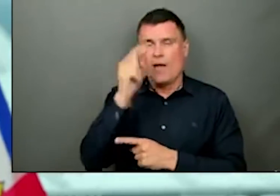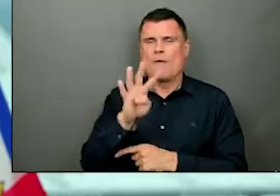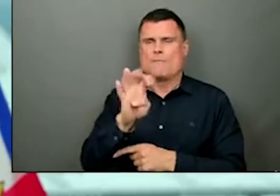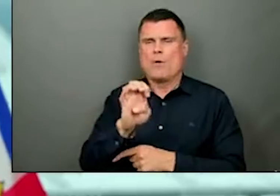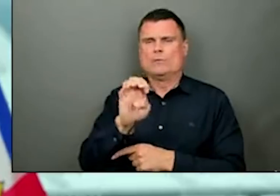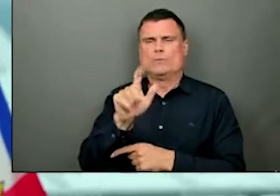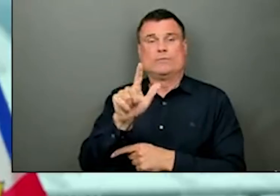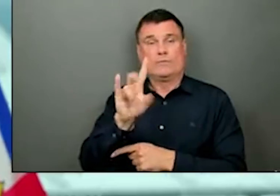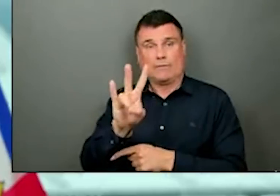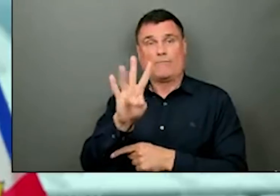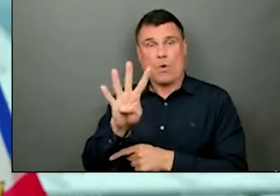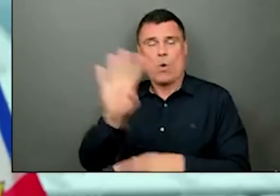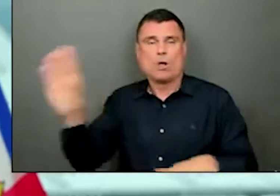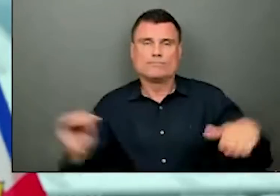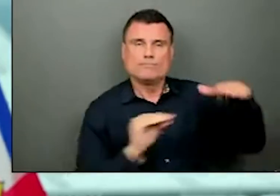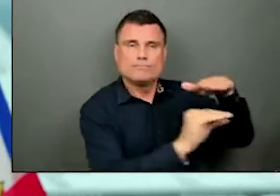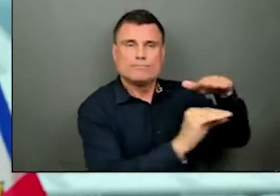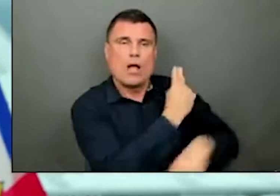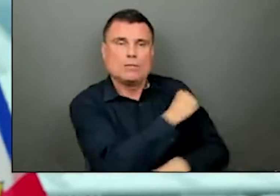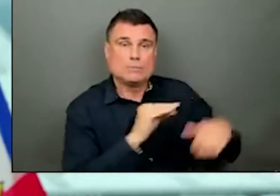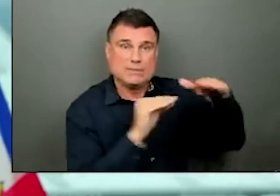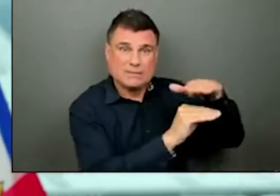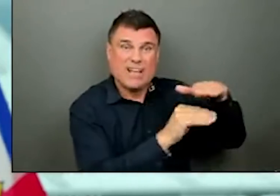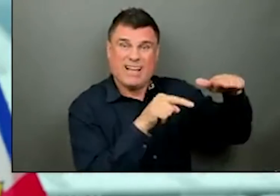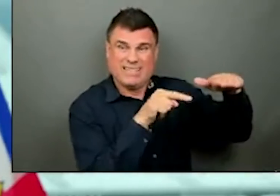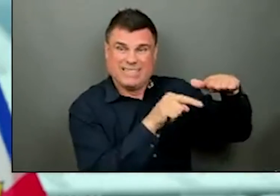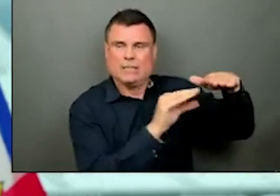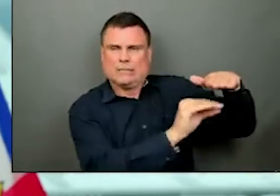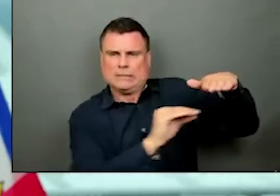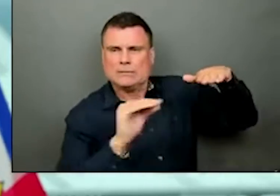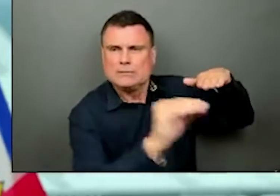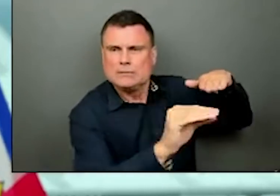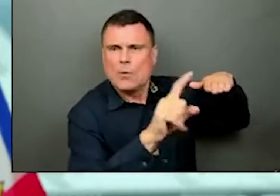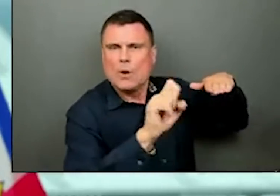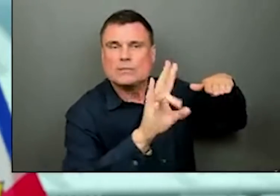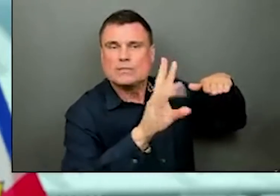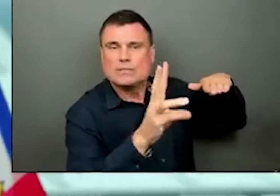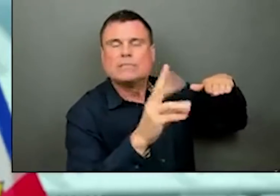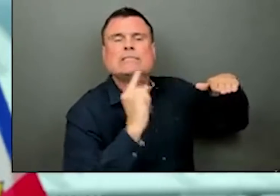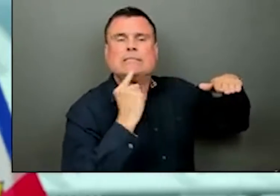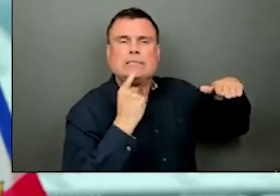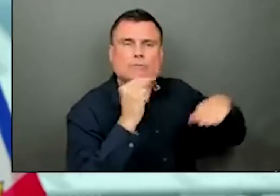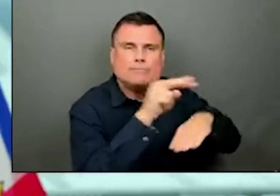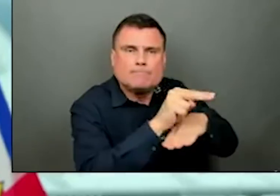people in ICU or critical care. We have an additional